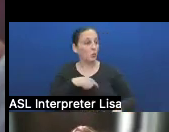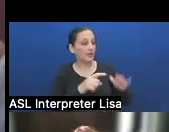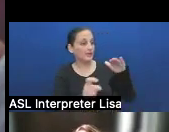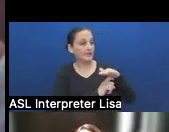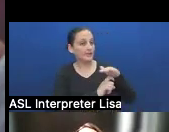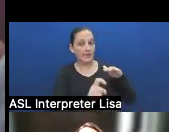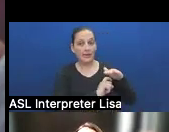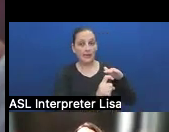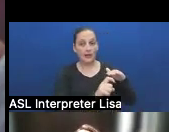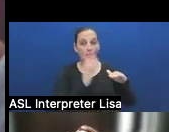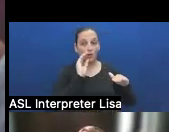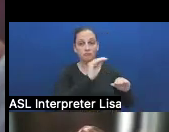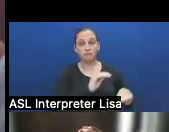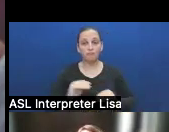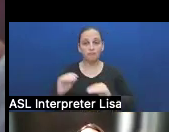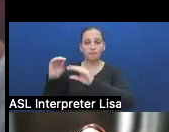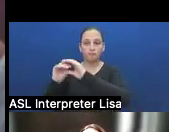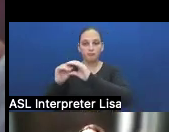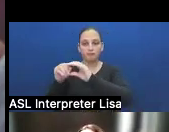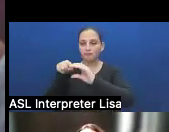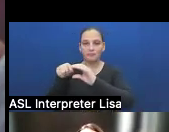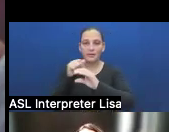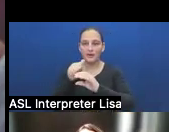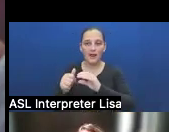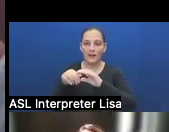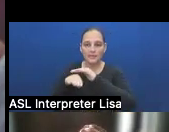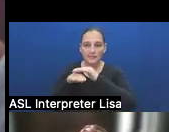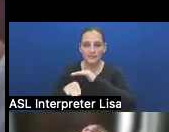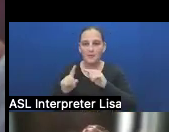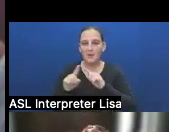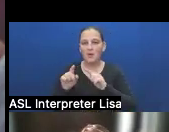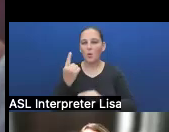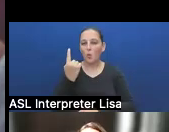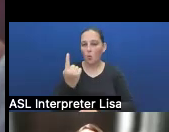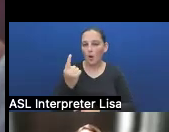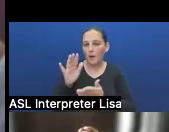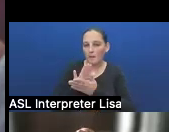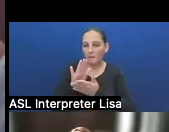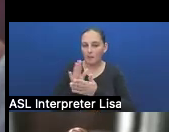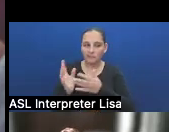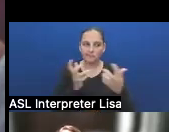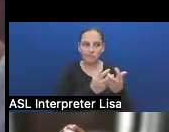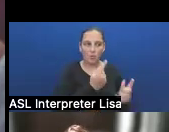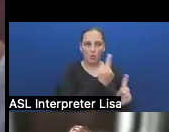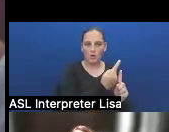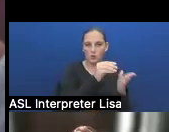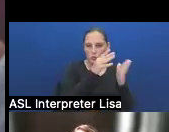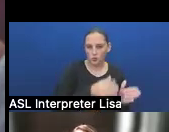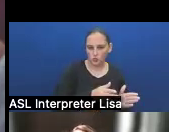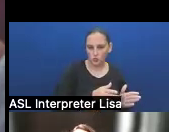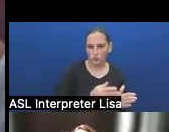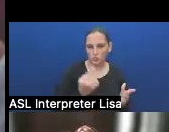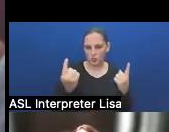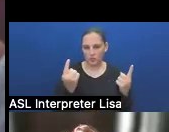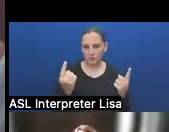our repository. It's inaccessible, but that's an individualized document to the student. So I think that's what we're talking about in